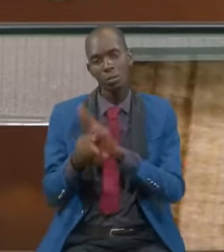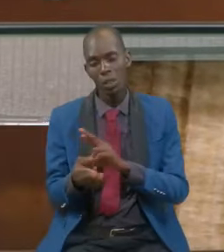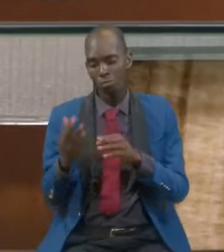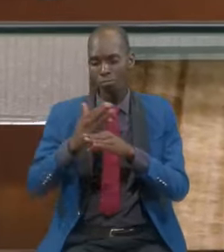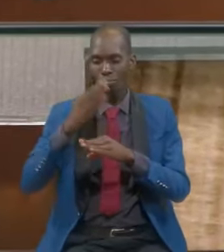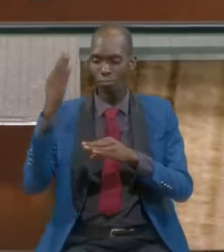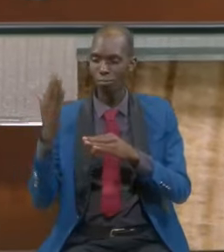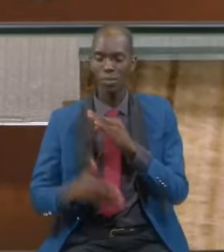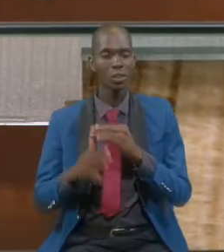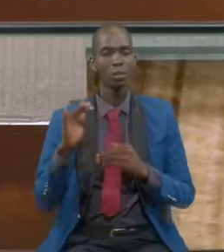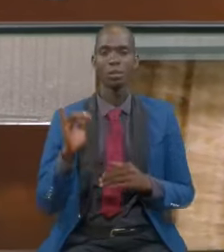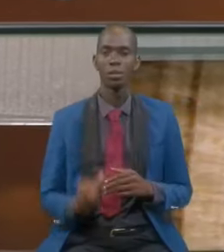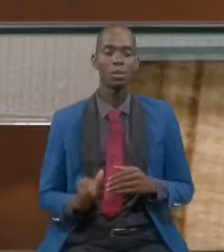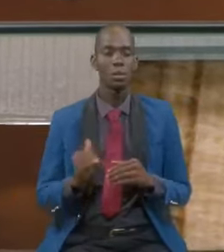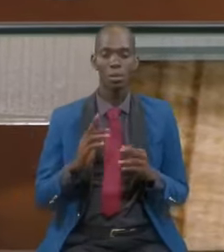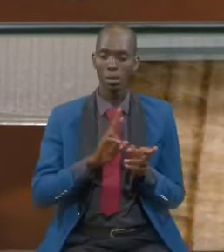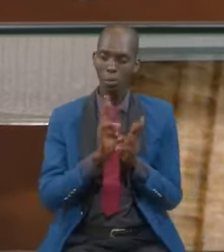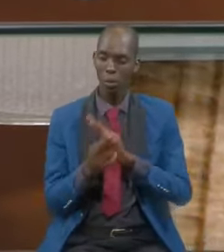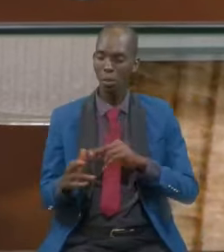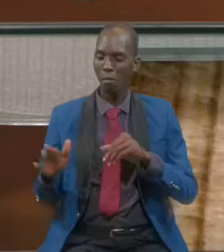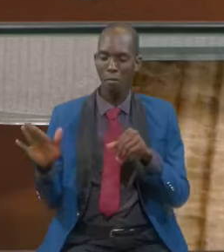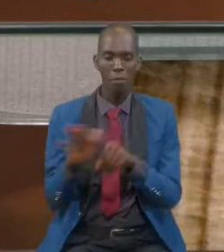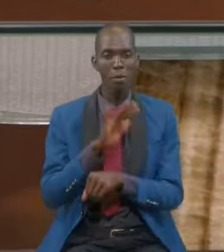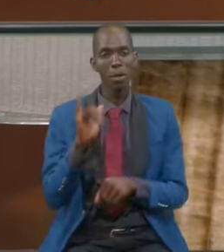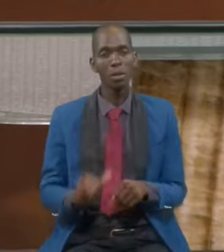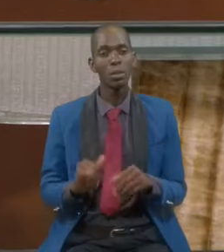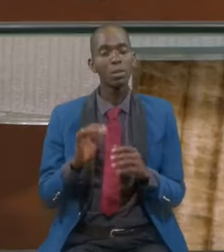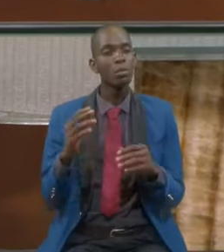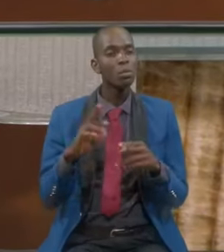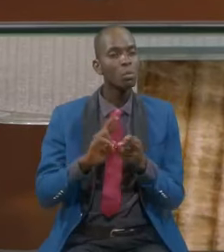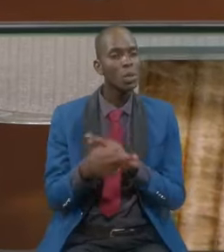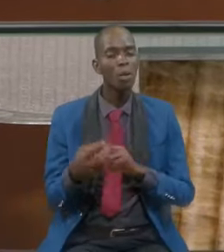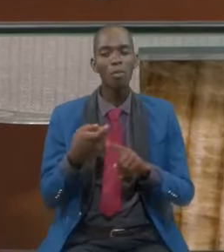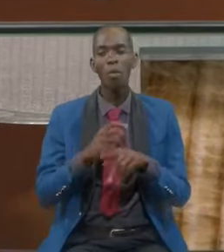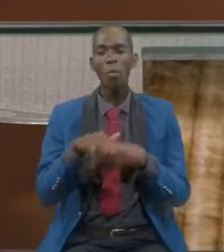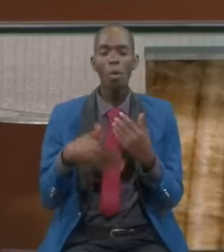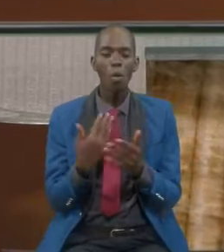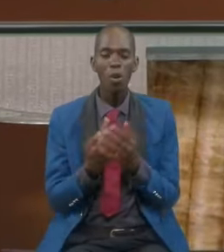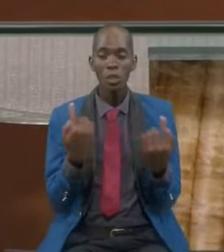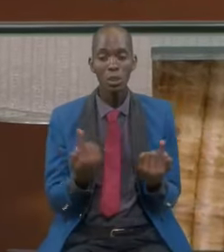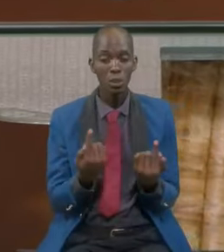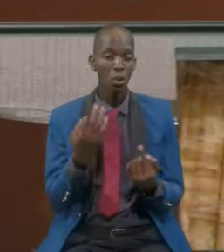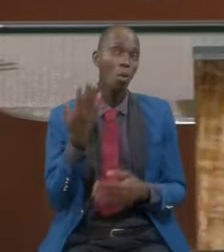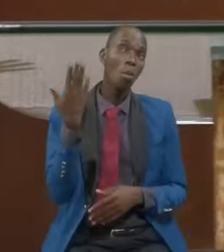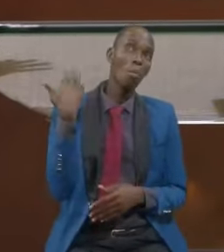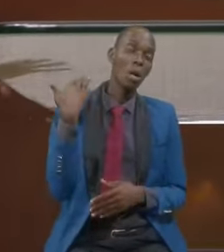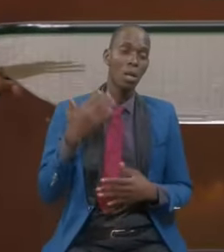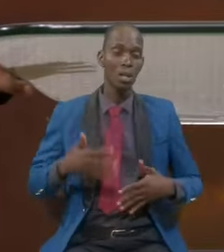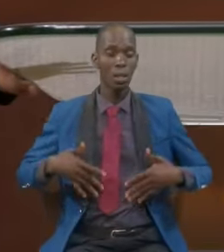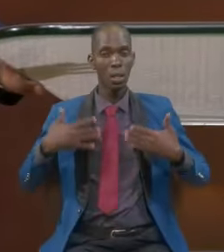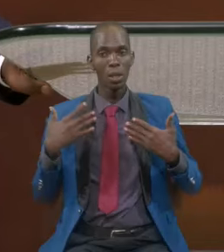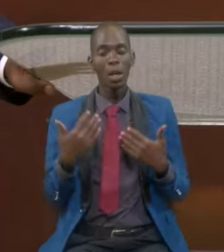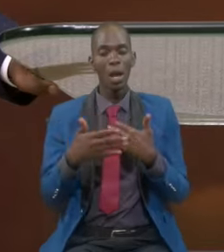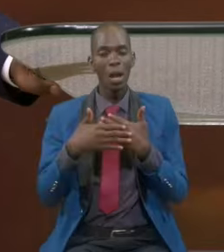have repented completely. They have repented from all sins of their past life, haven't let